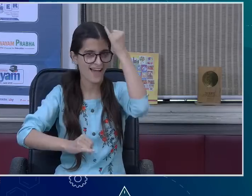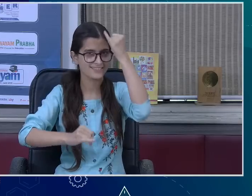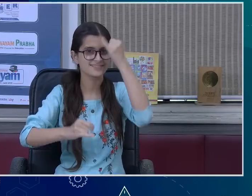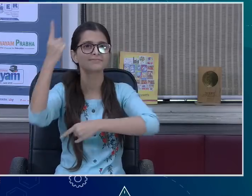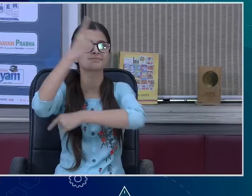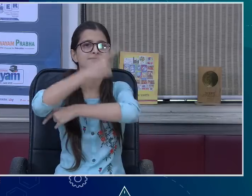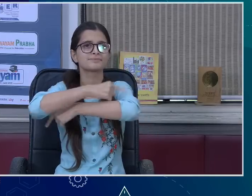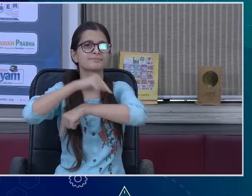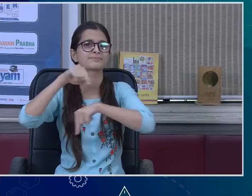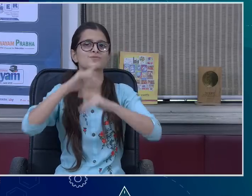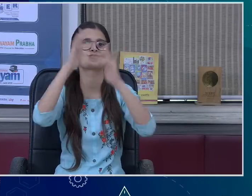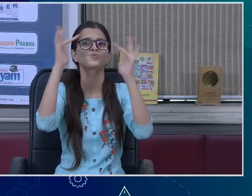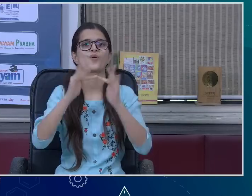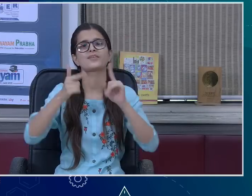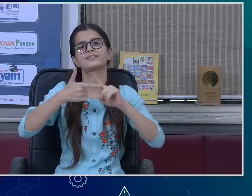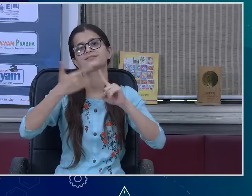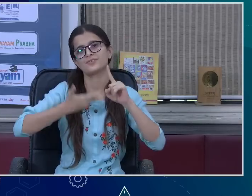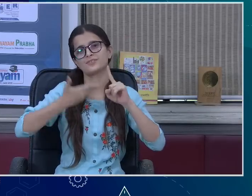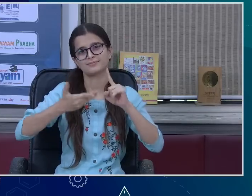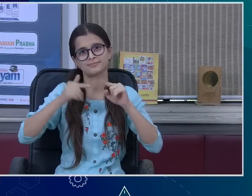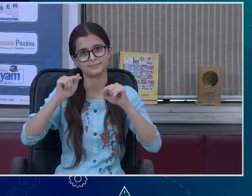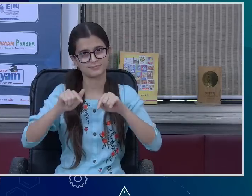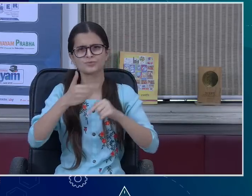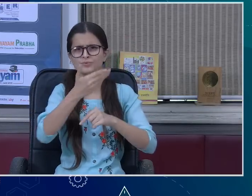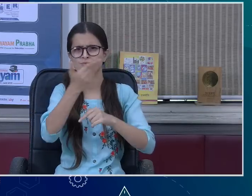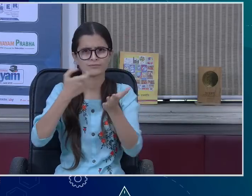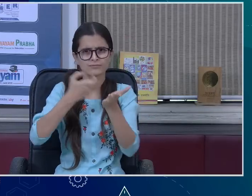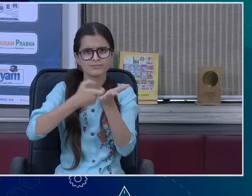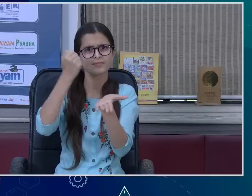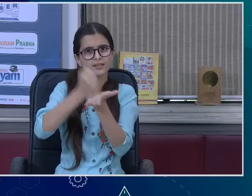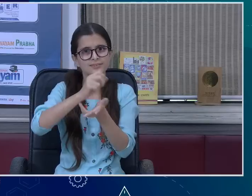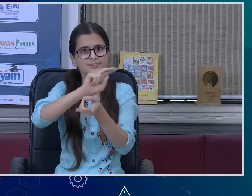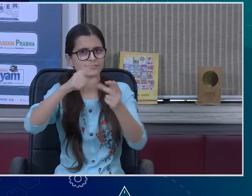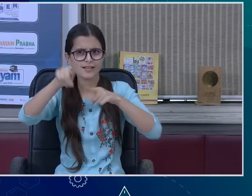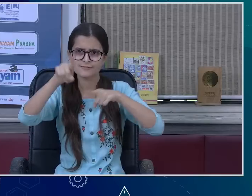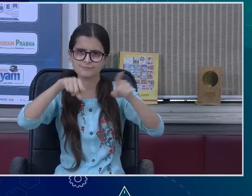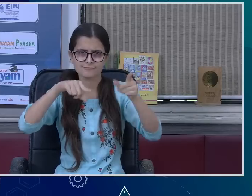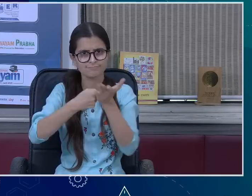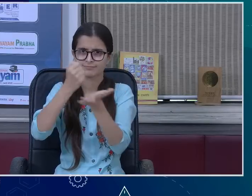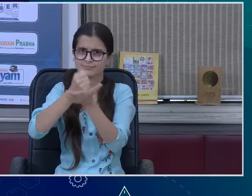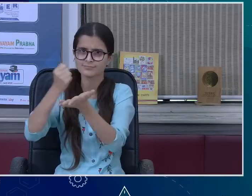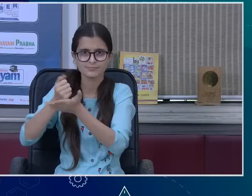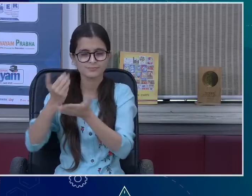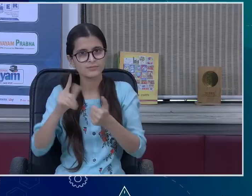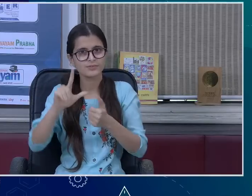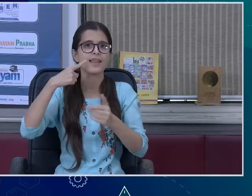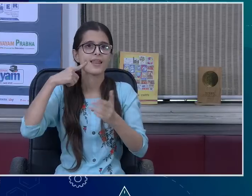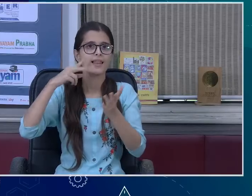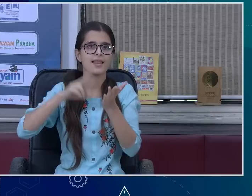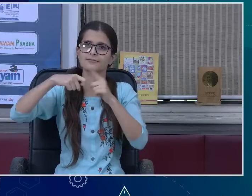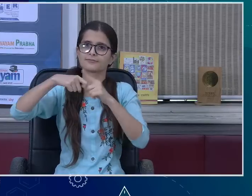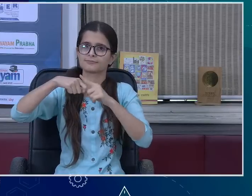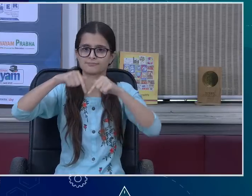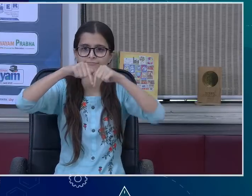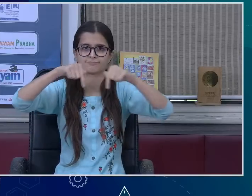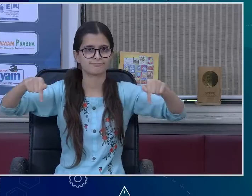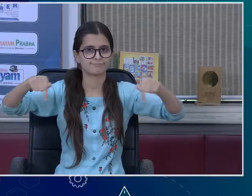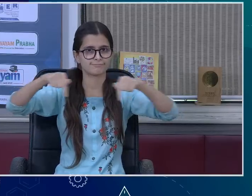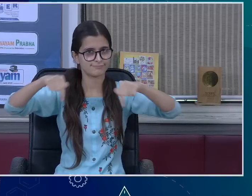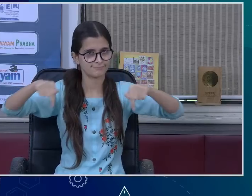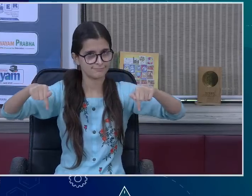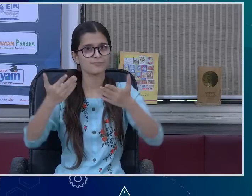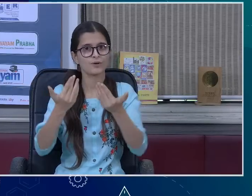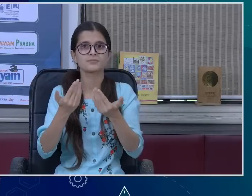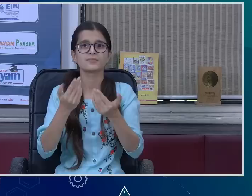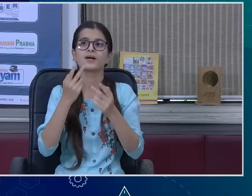last day of this online training. So you can register yourself for this training through this link that is being flashed on your television screen.